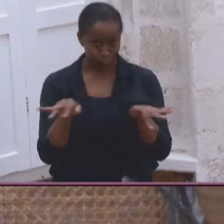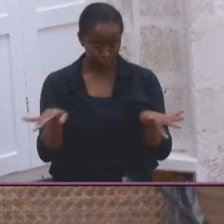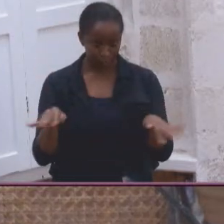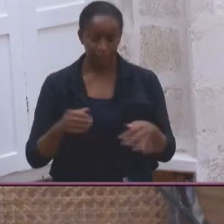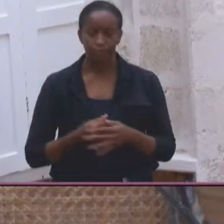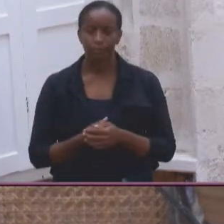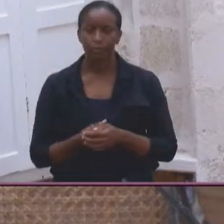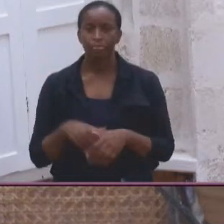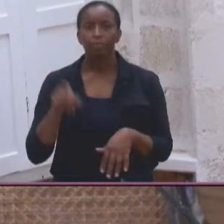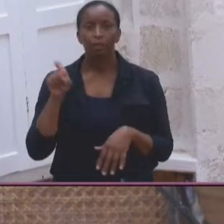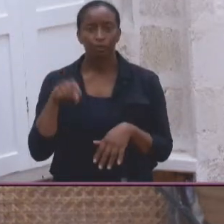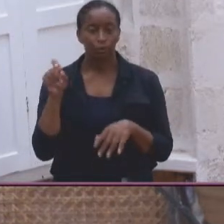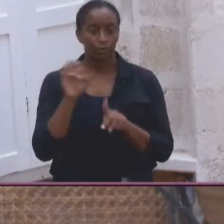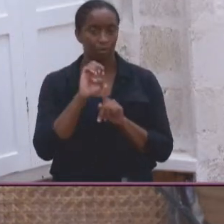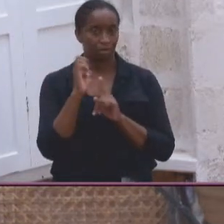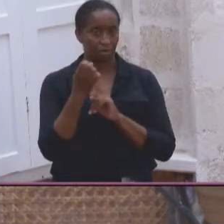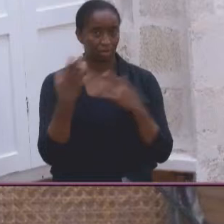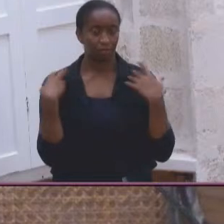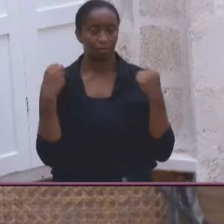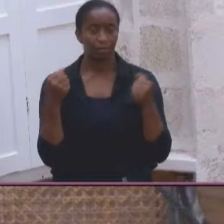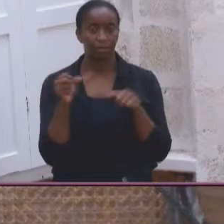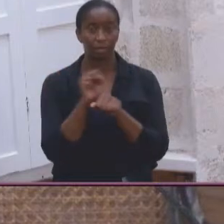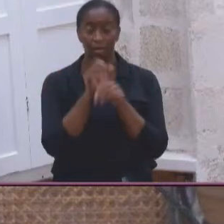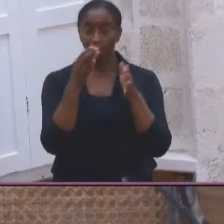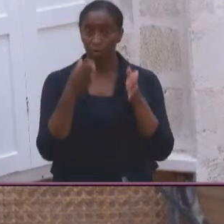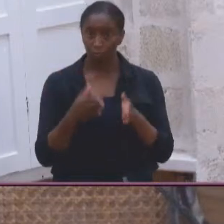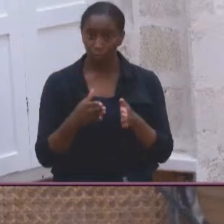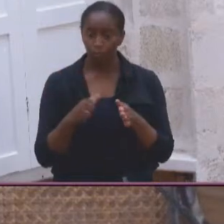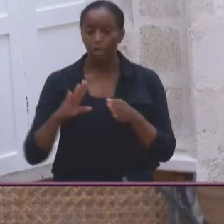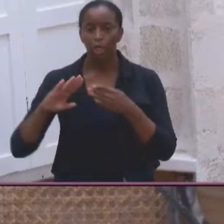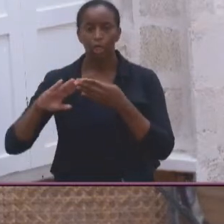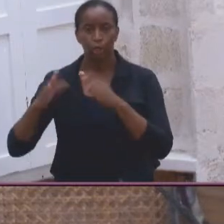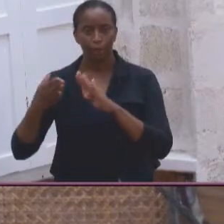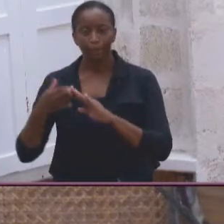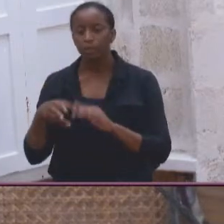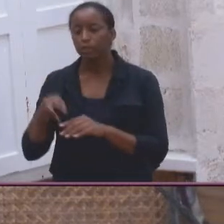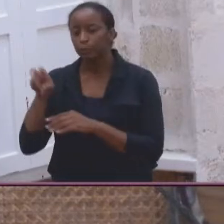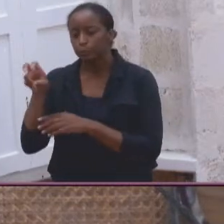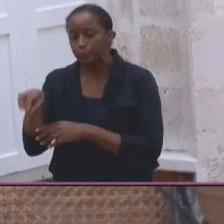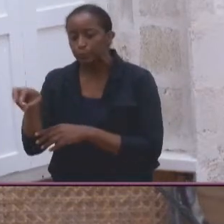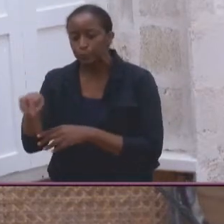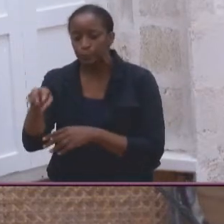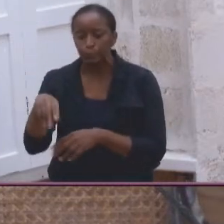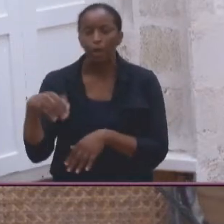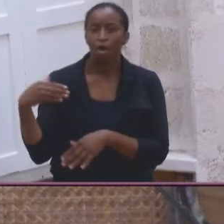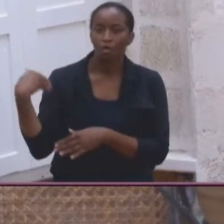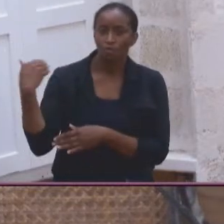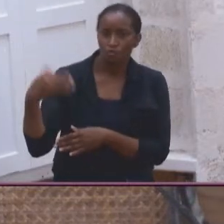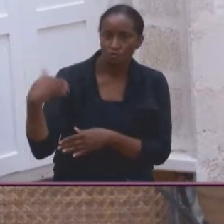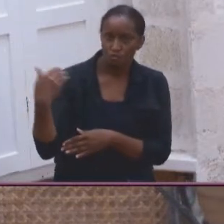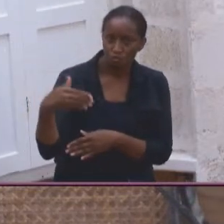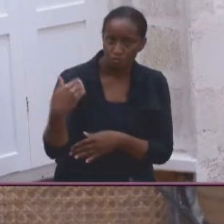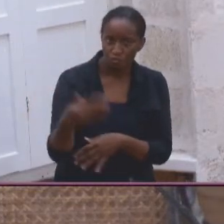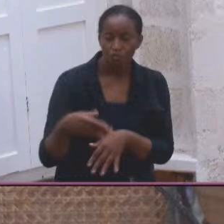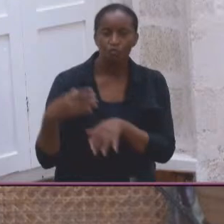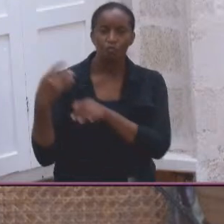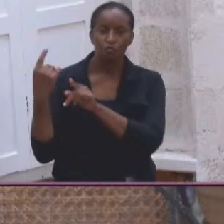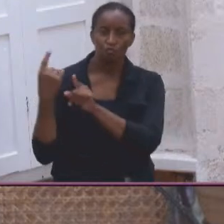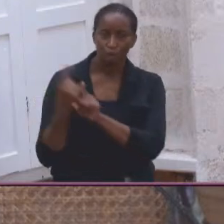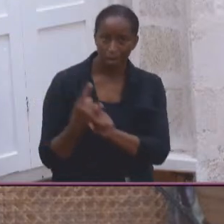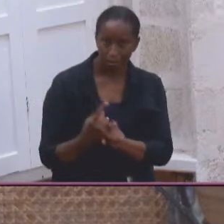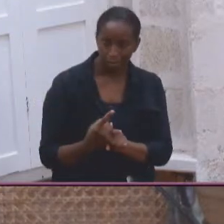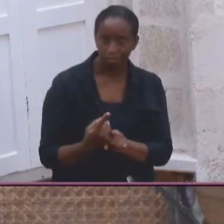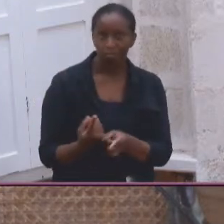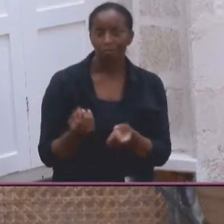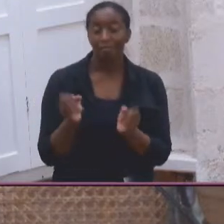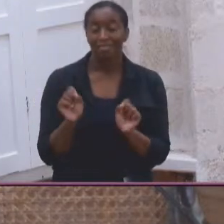environmental health officers going through the communities on a more frequent basis, so that they can do the job